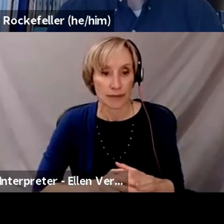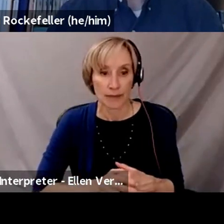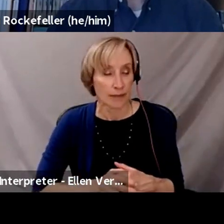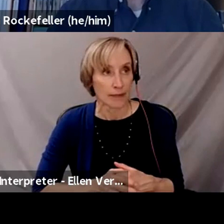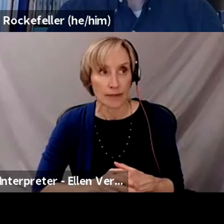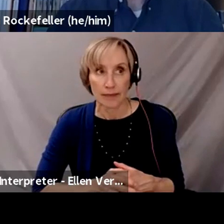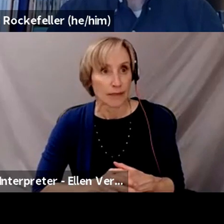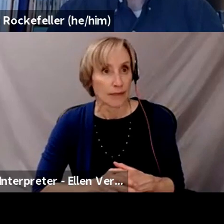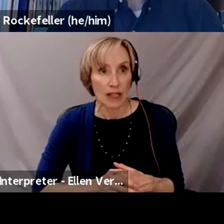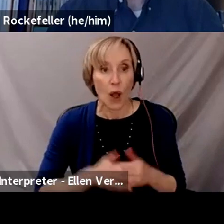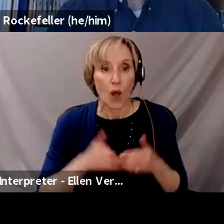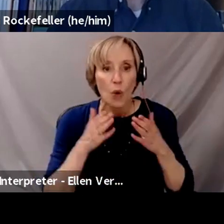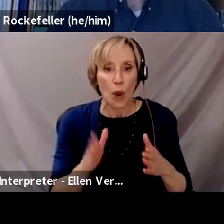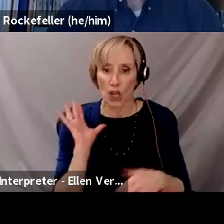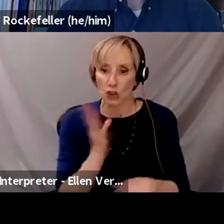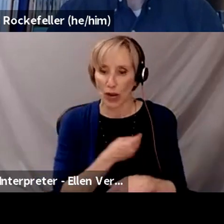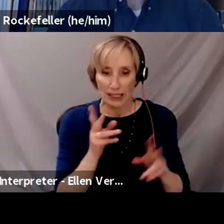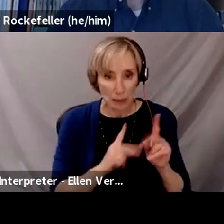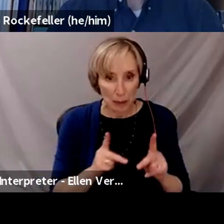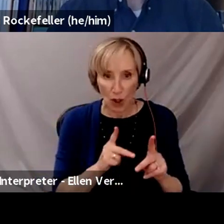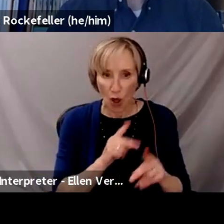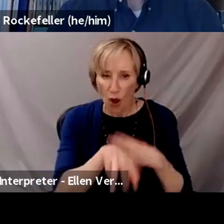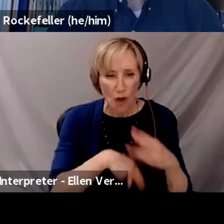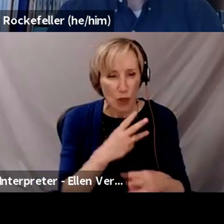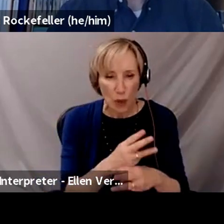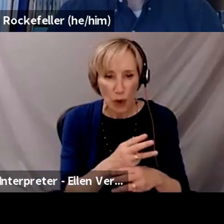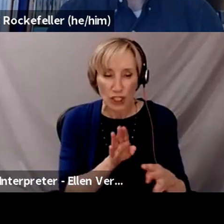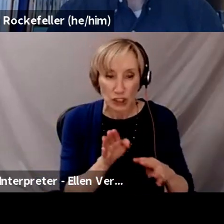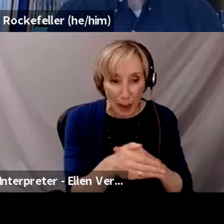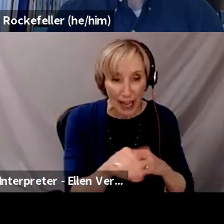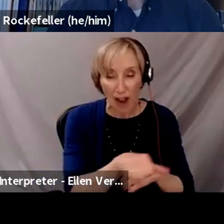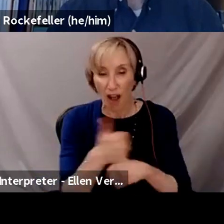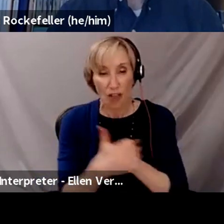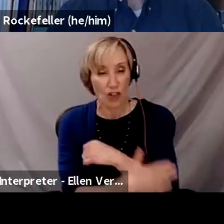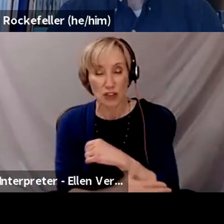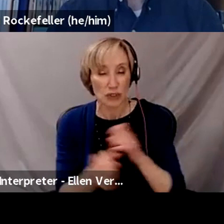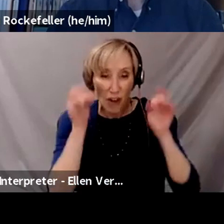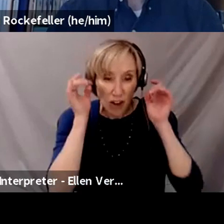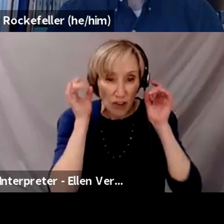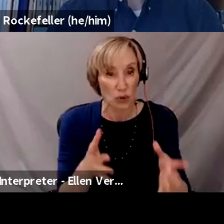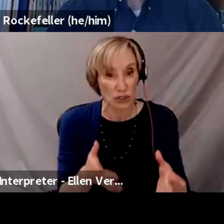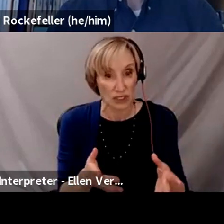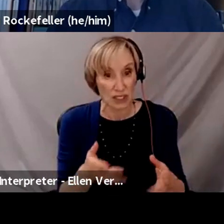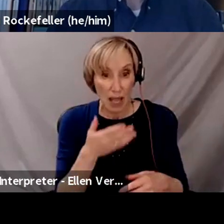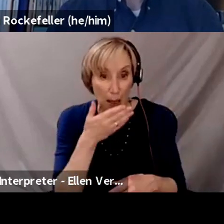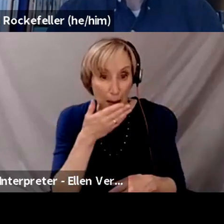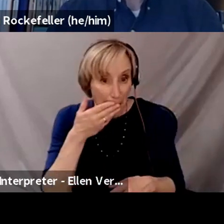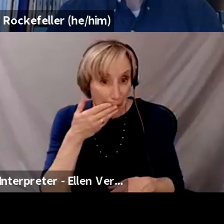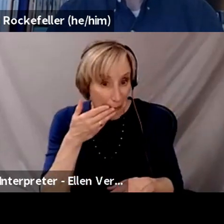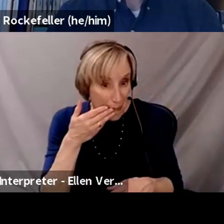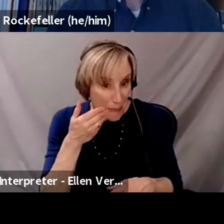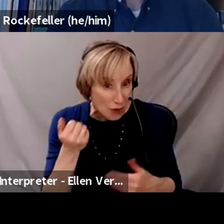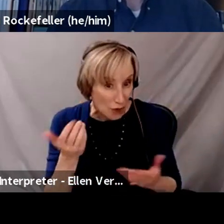are treated in Jamaica or other countries, it's atrocious. And I mean, simultaneously